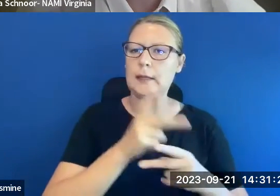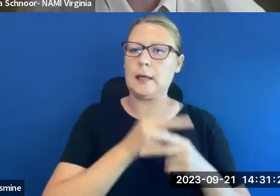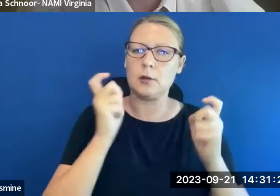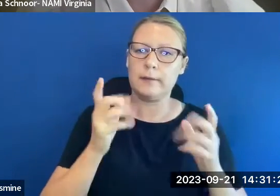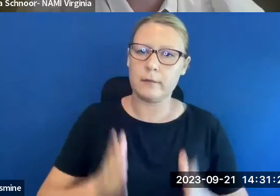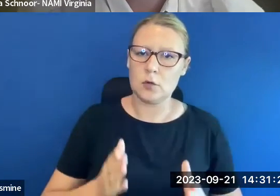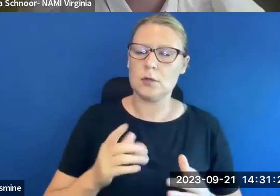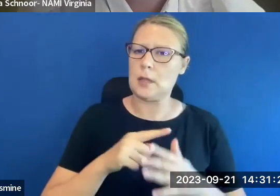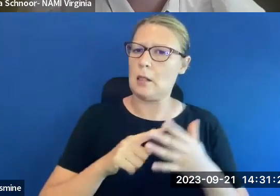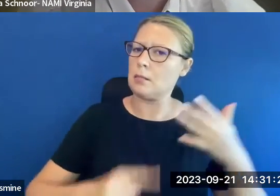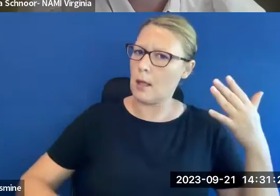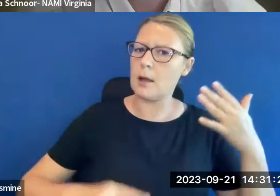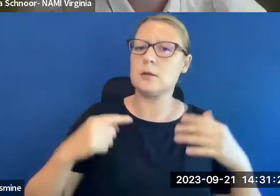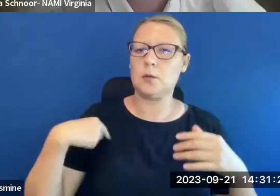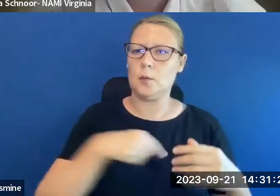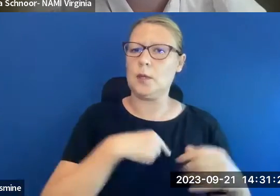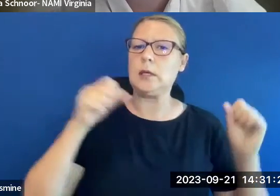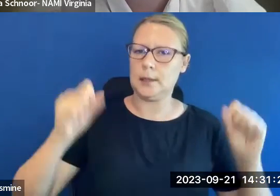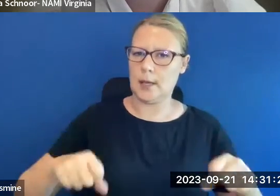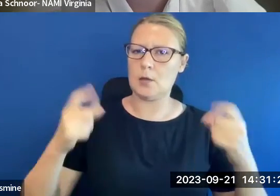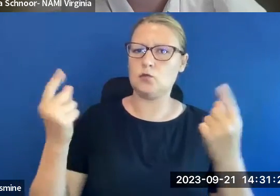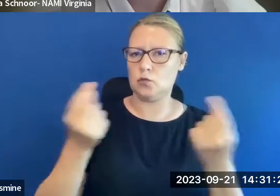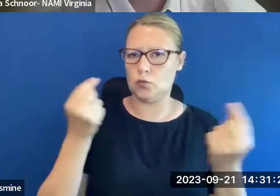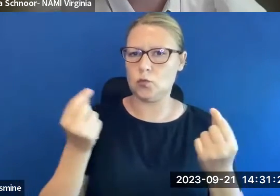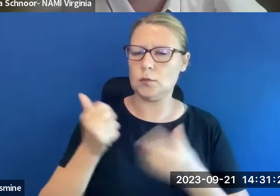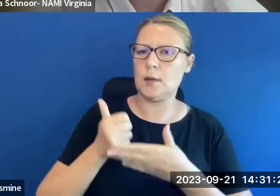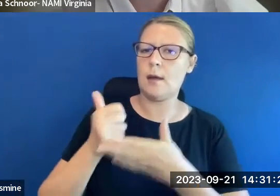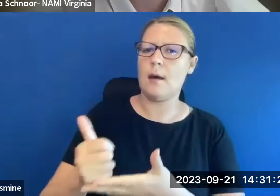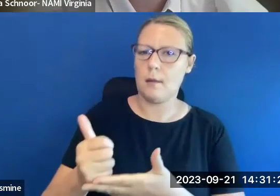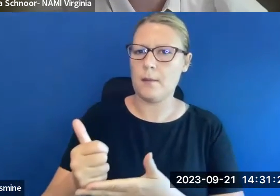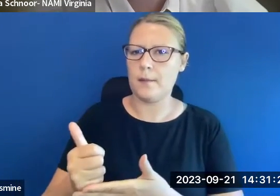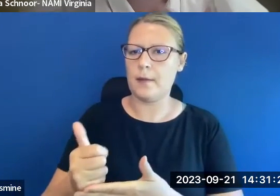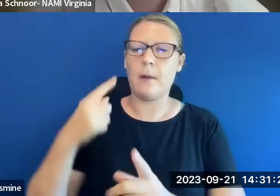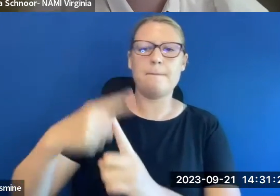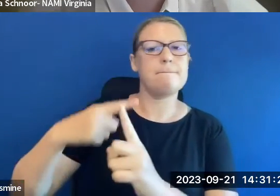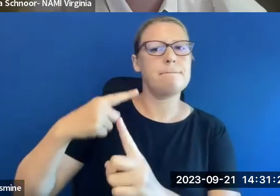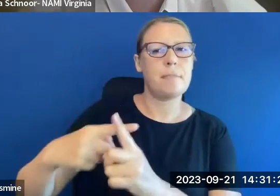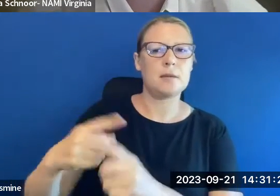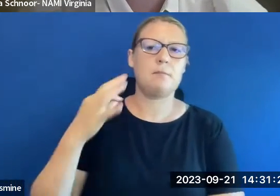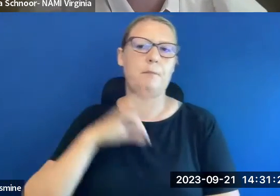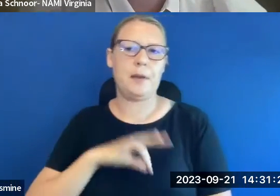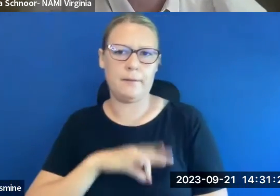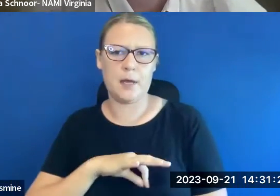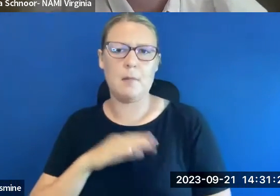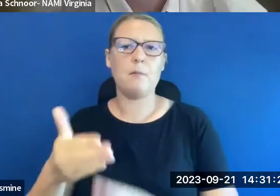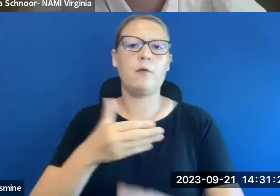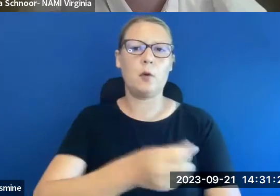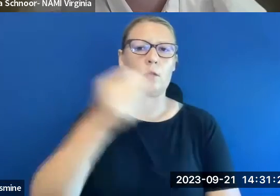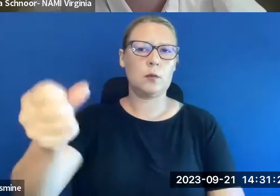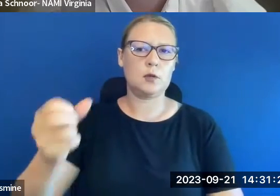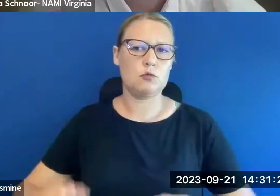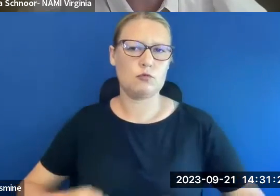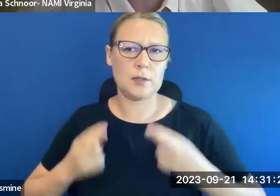do to ensure that that does not take place. You are allowed to ask those questions and to look at